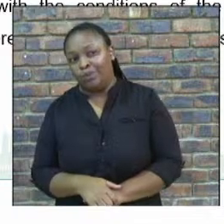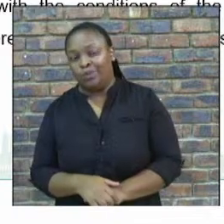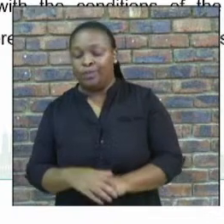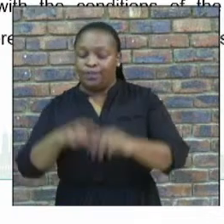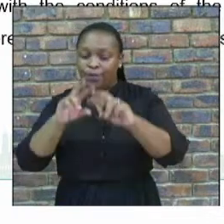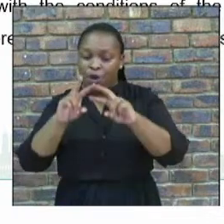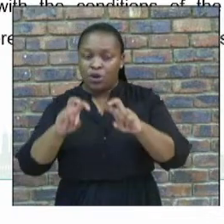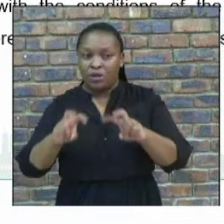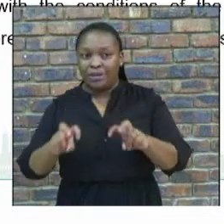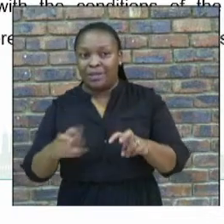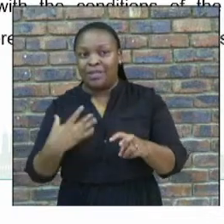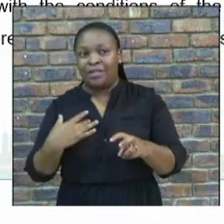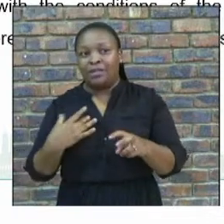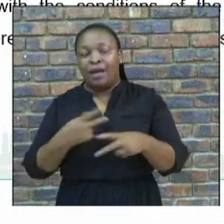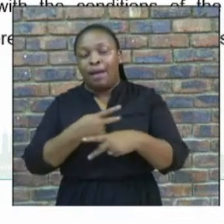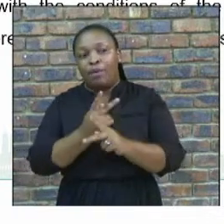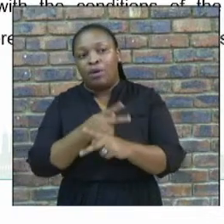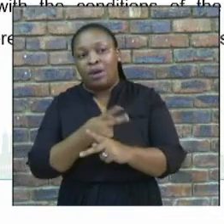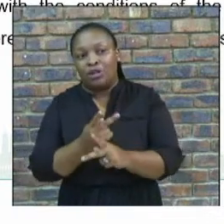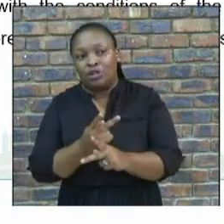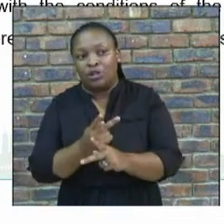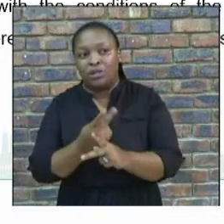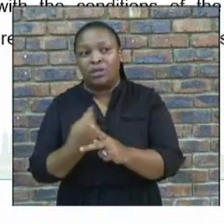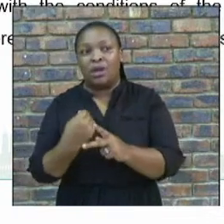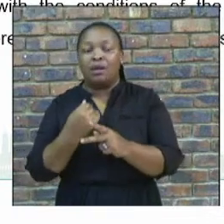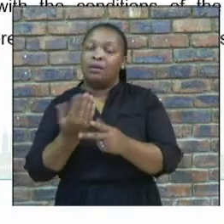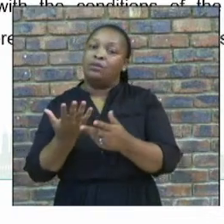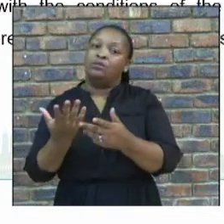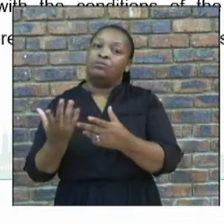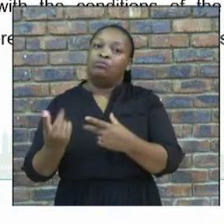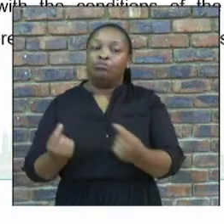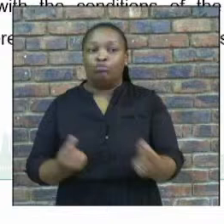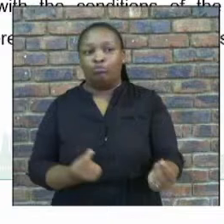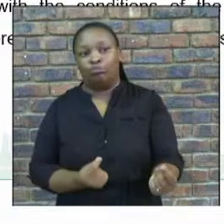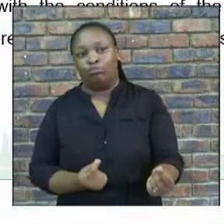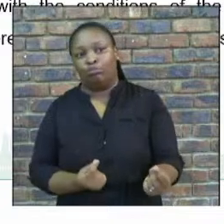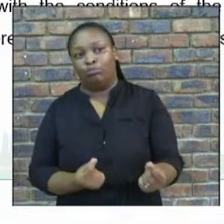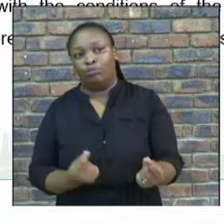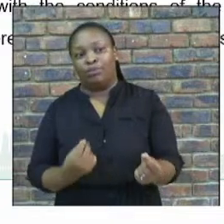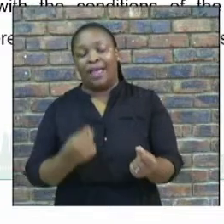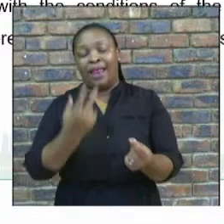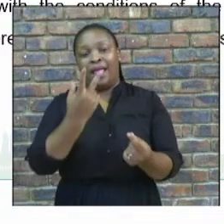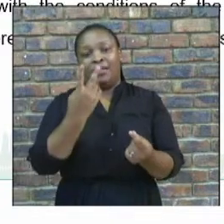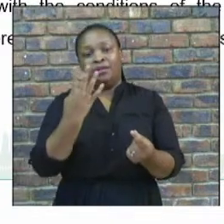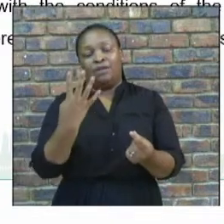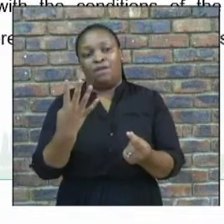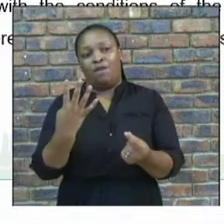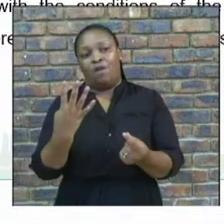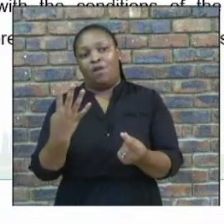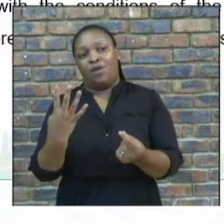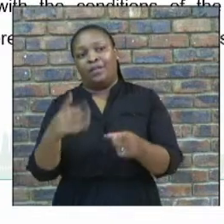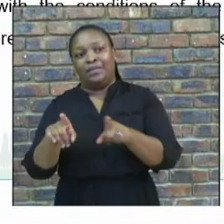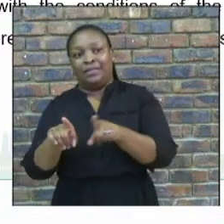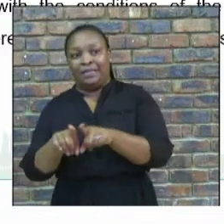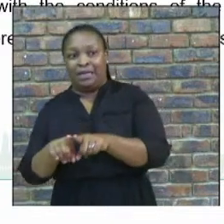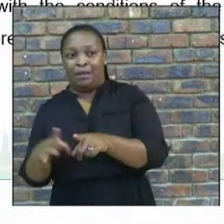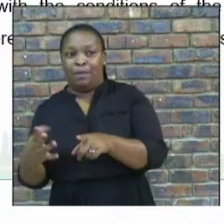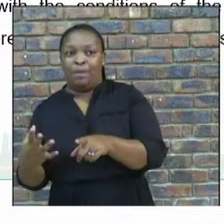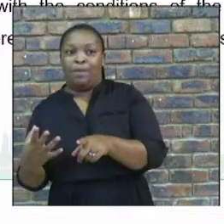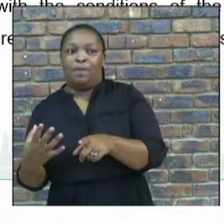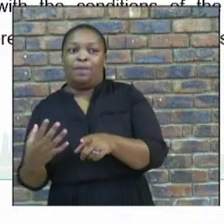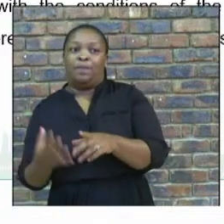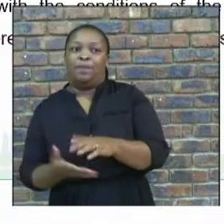exploration and production operations. And clause 84, it also provides for the issuing